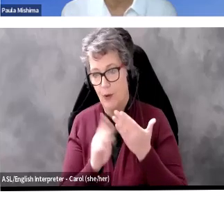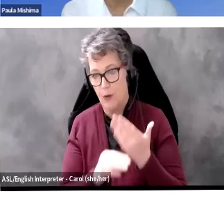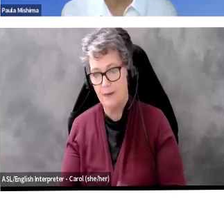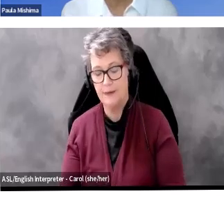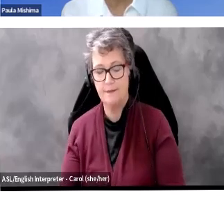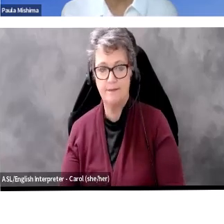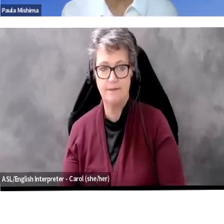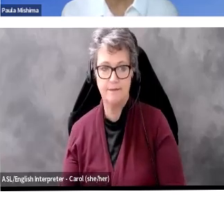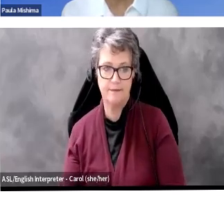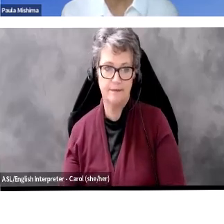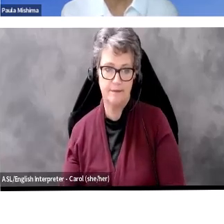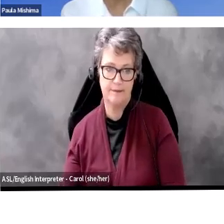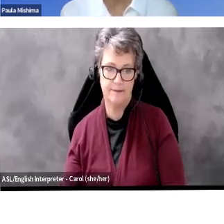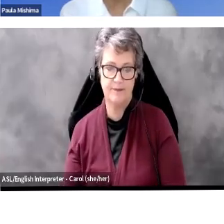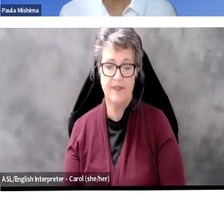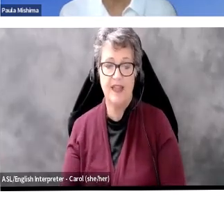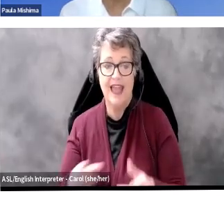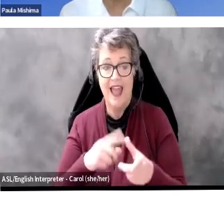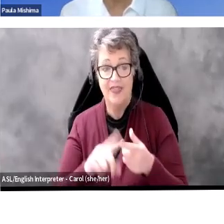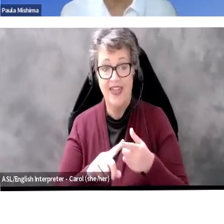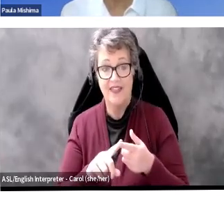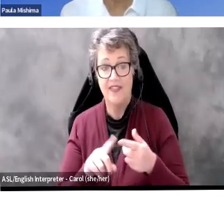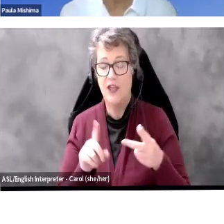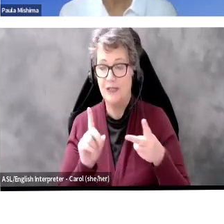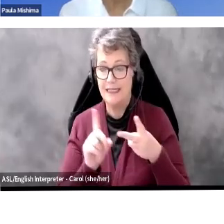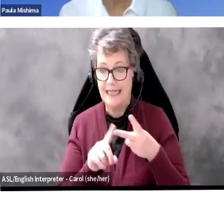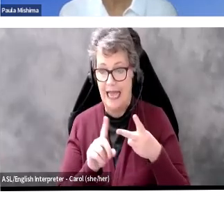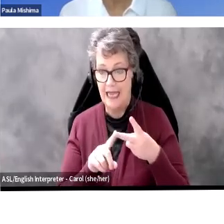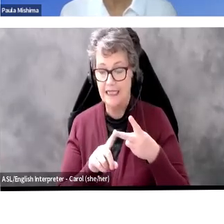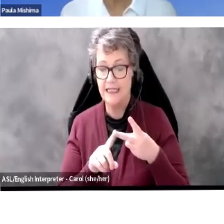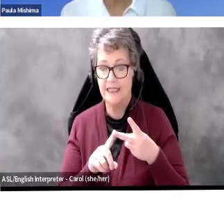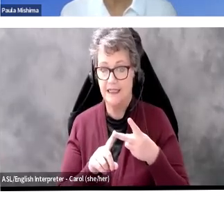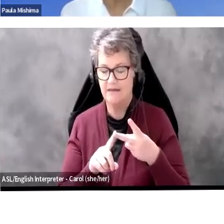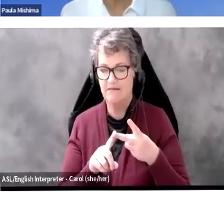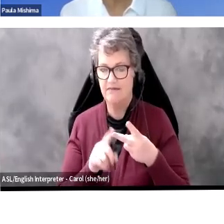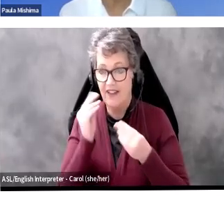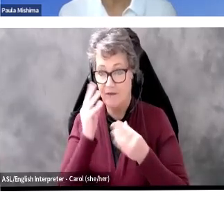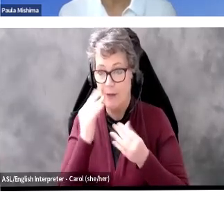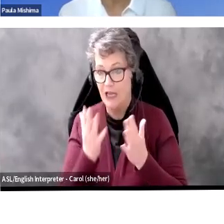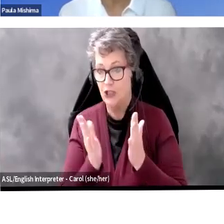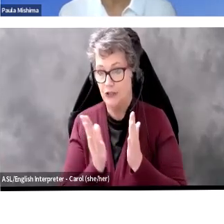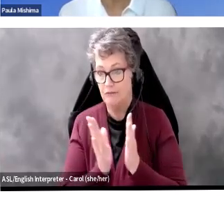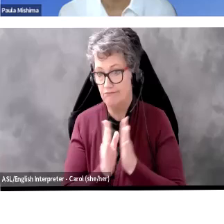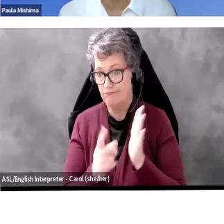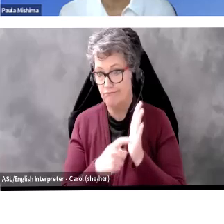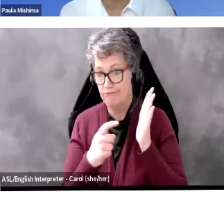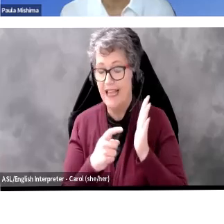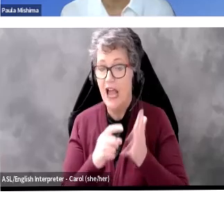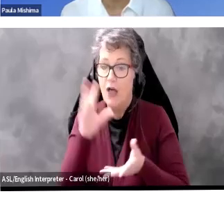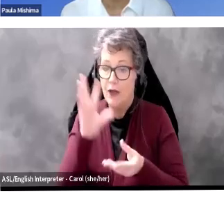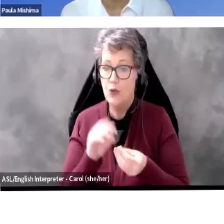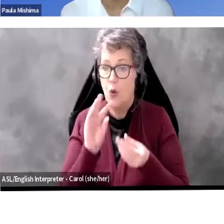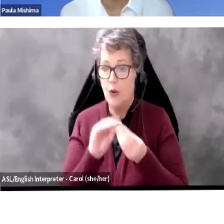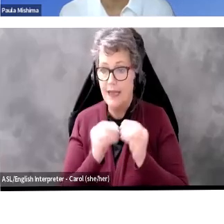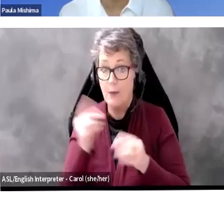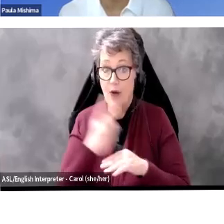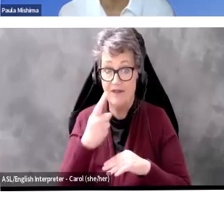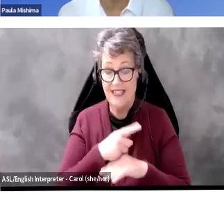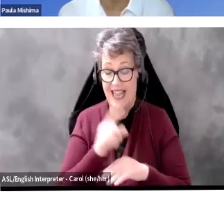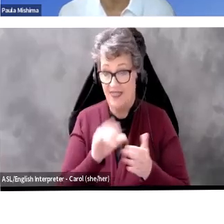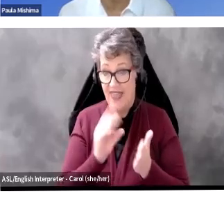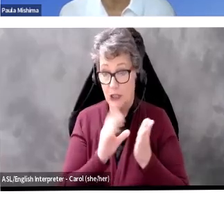programs. Then there will be a second piece of information we'll be asking for, which is the total number of days the